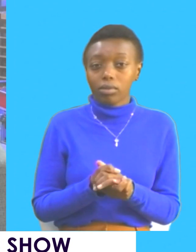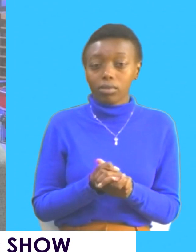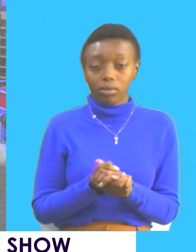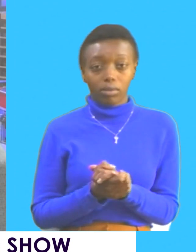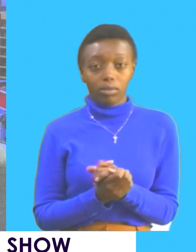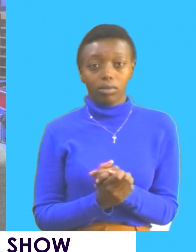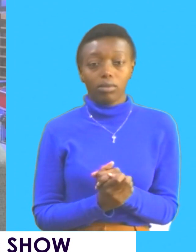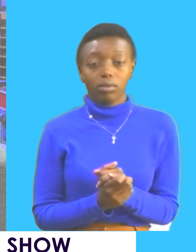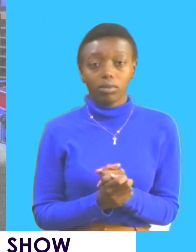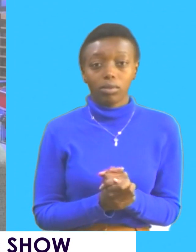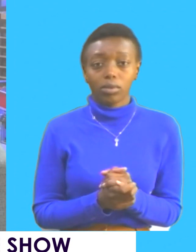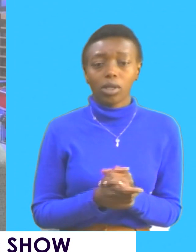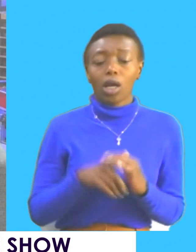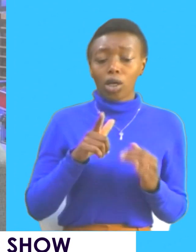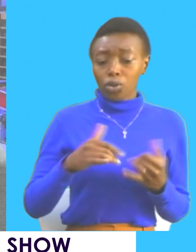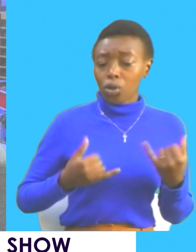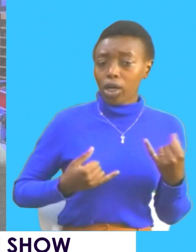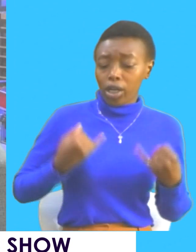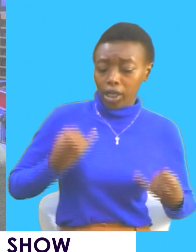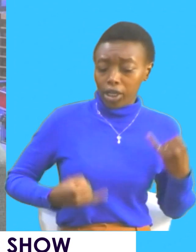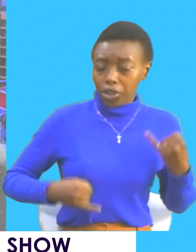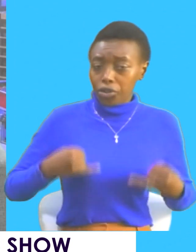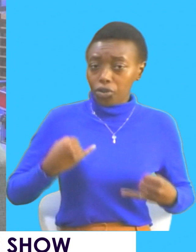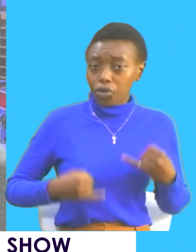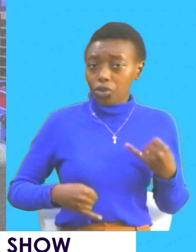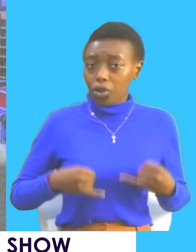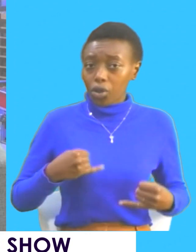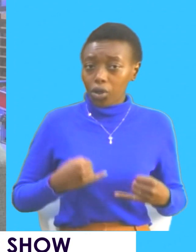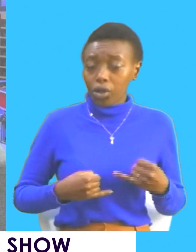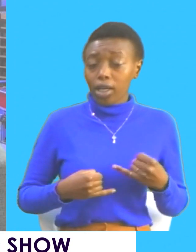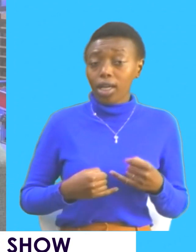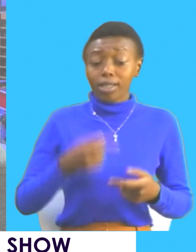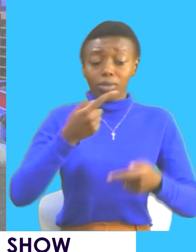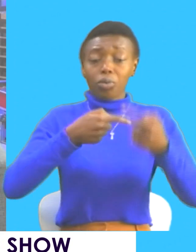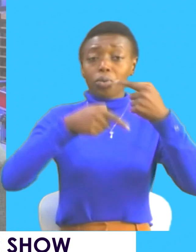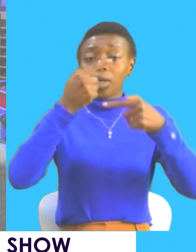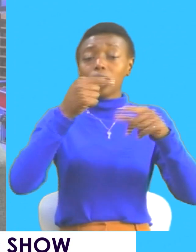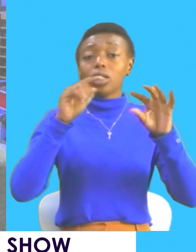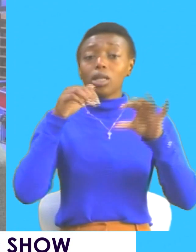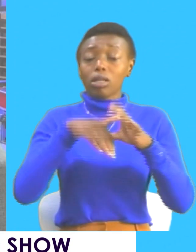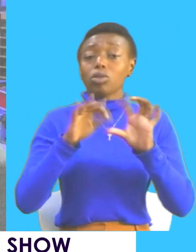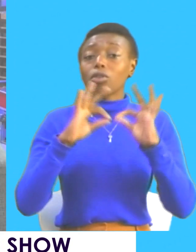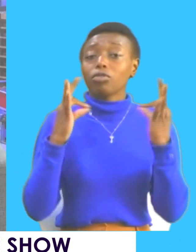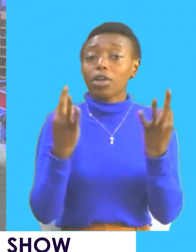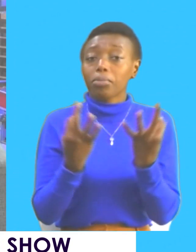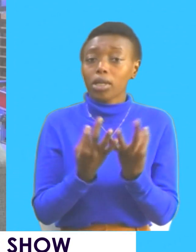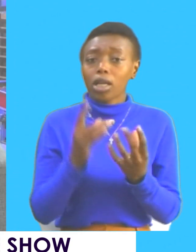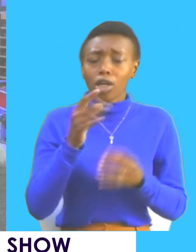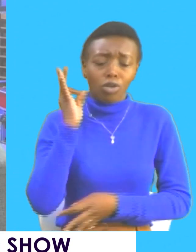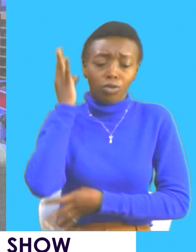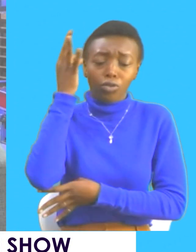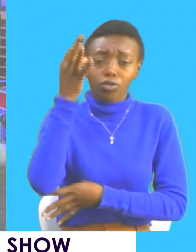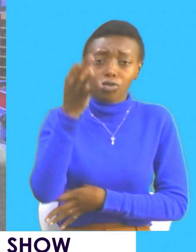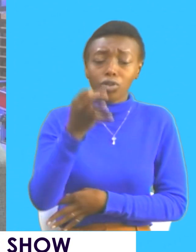lies, that your joy lies, that the success of your family lies, that your future